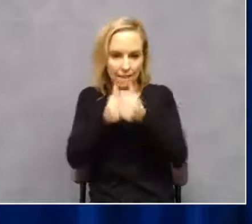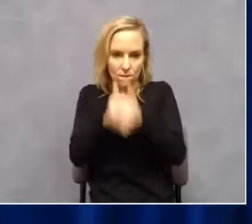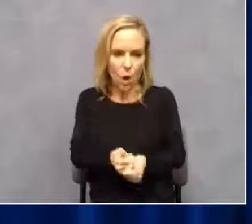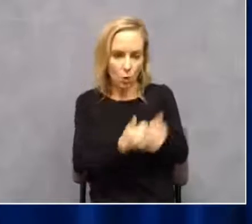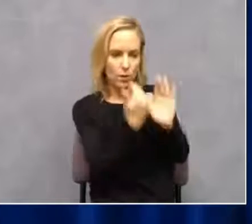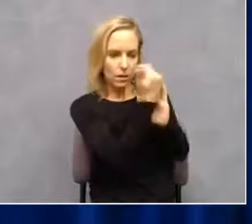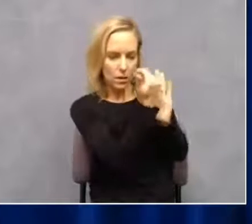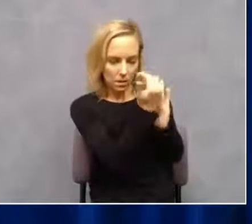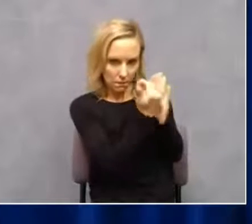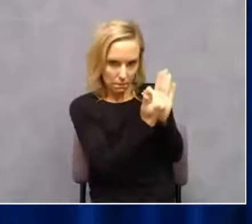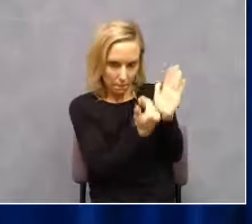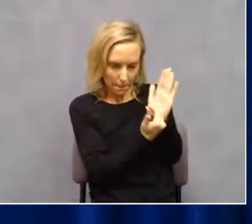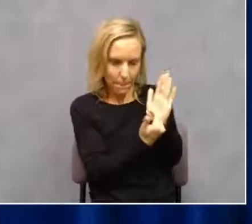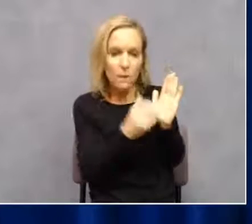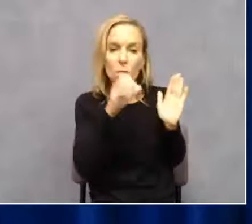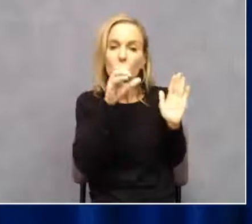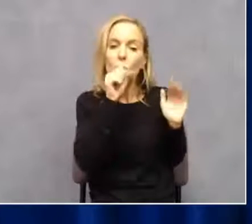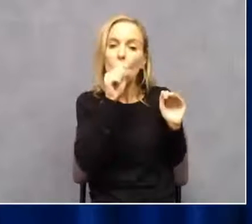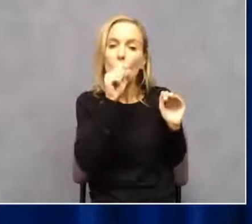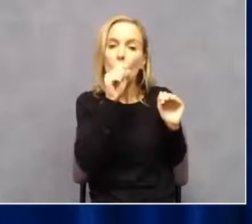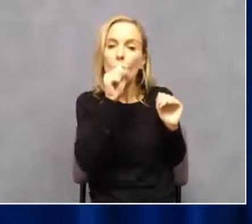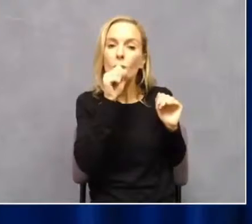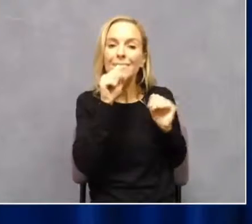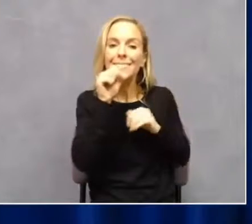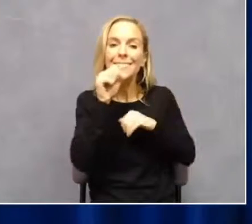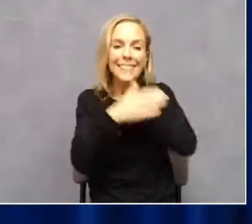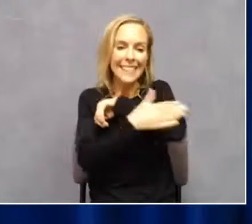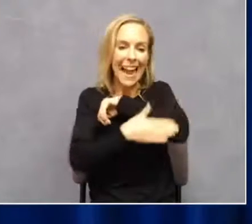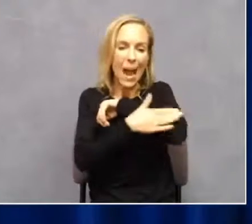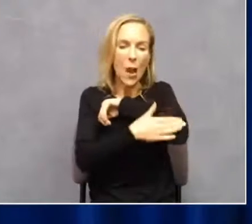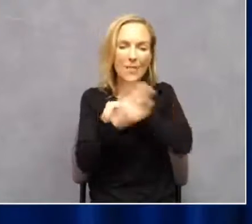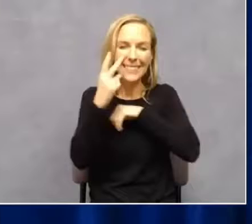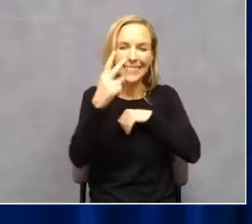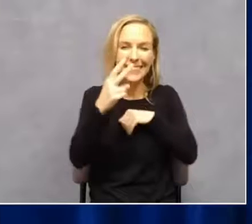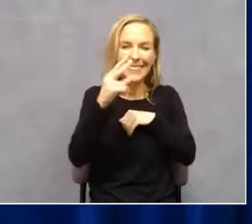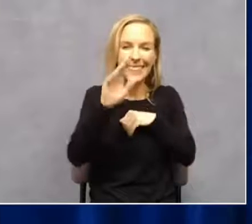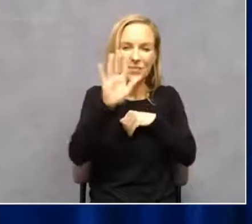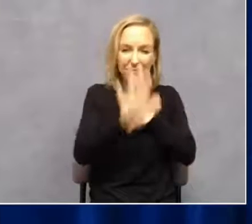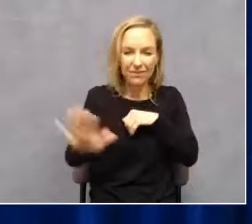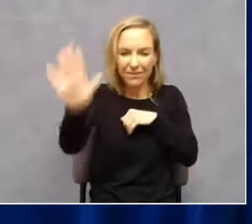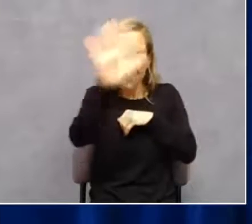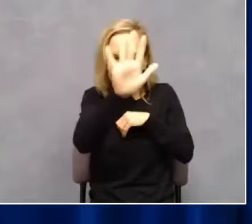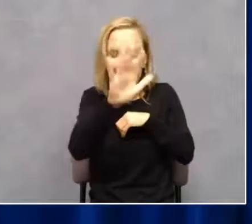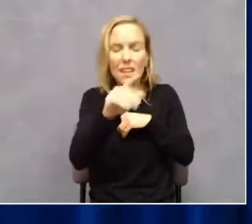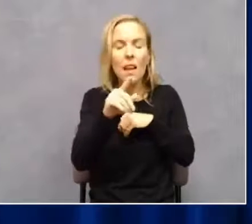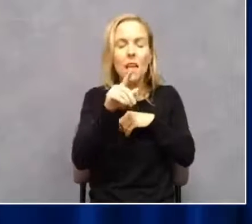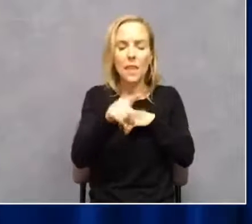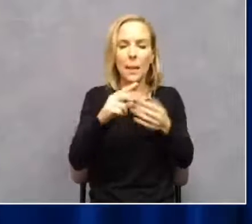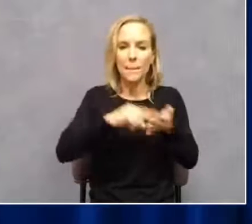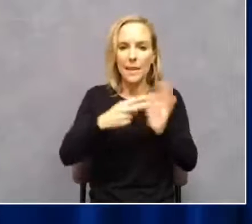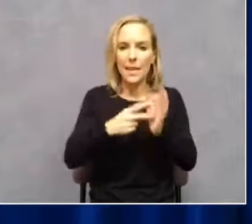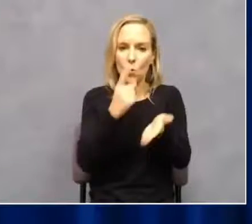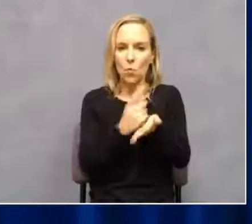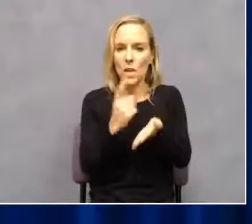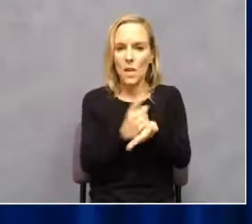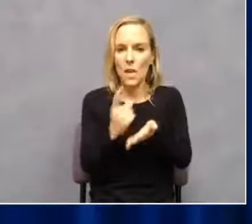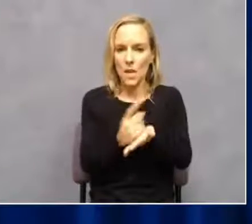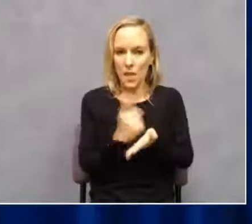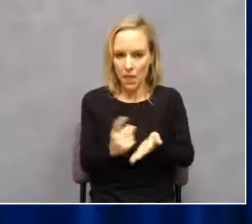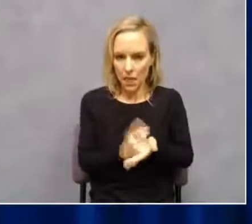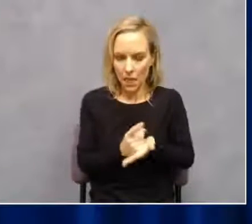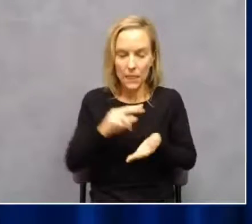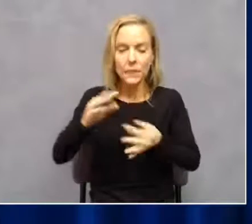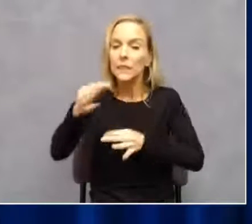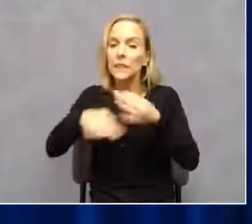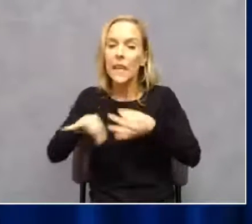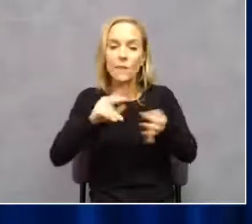In orange counties, it's weekly testing of staff and residents, again, following our guidelines, and again, with our